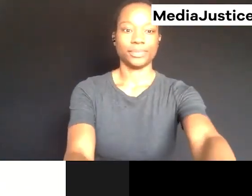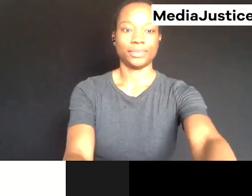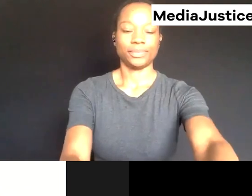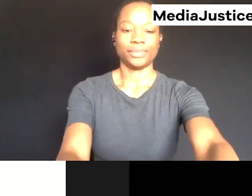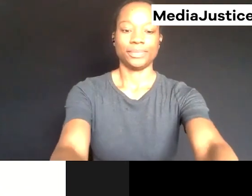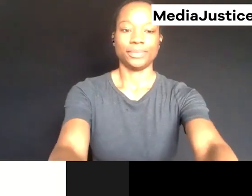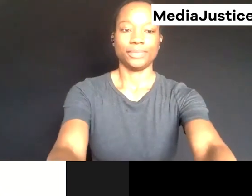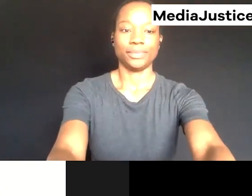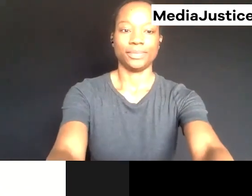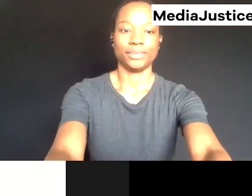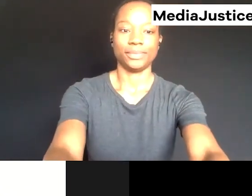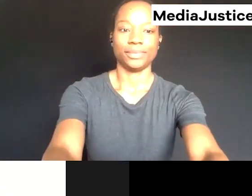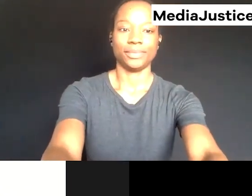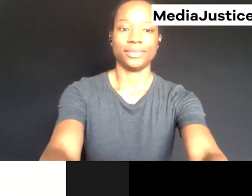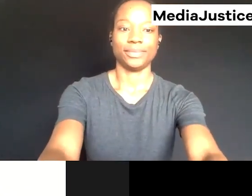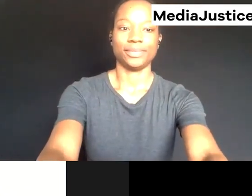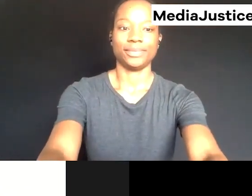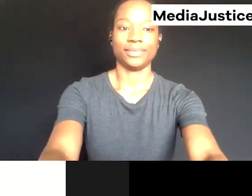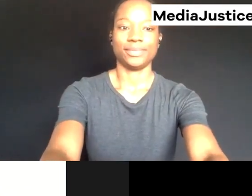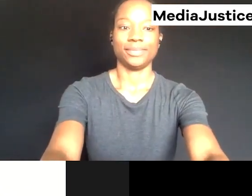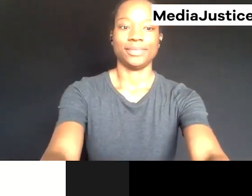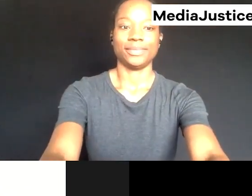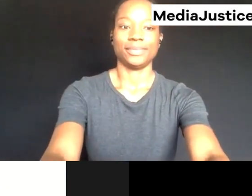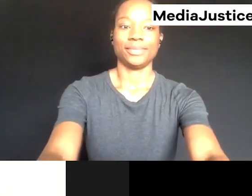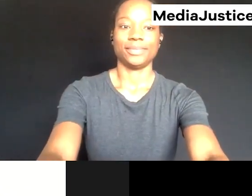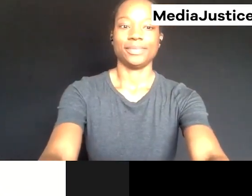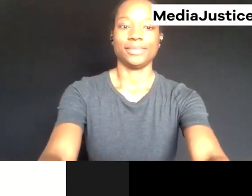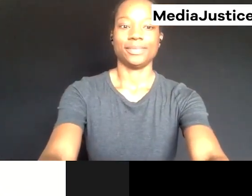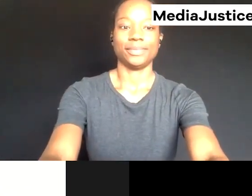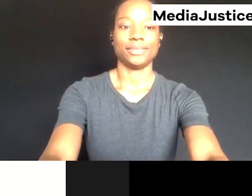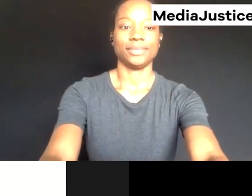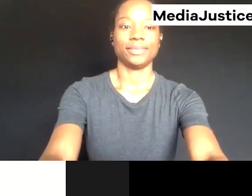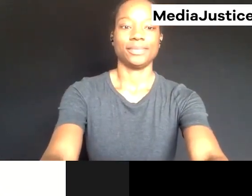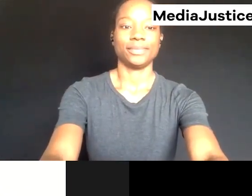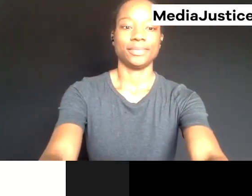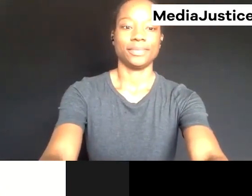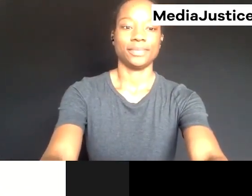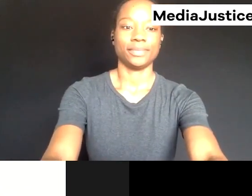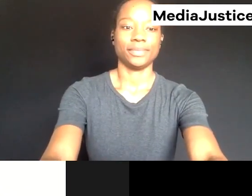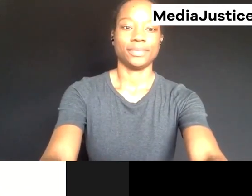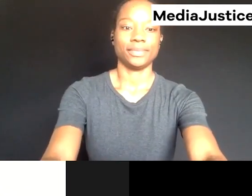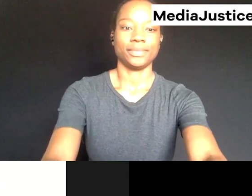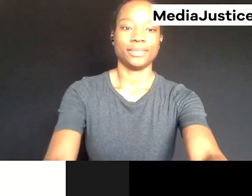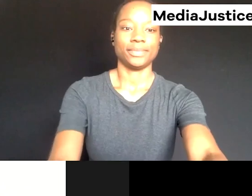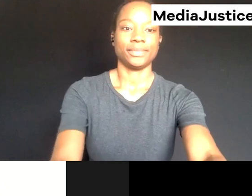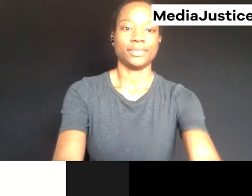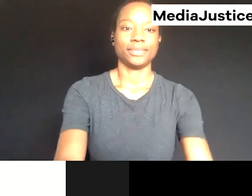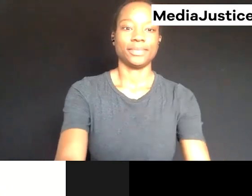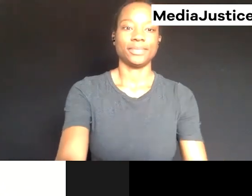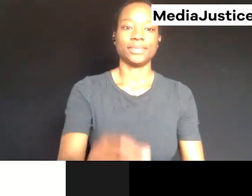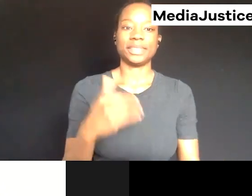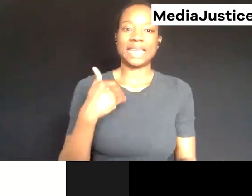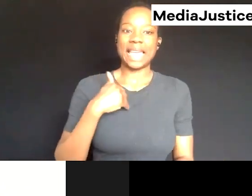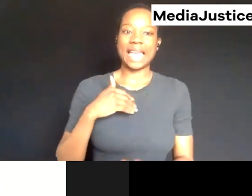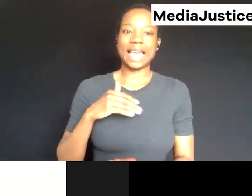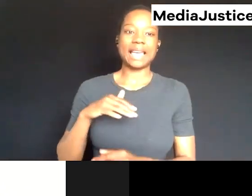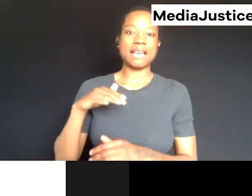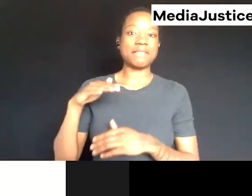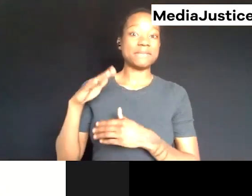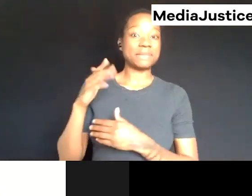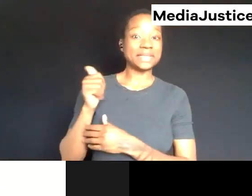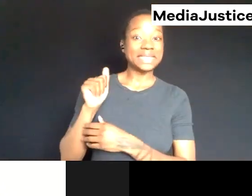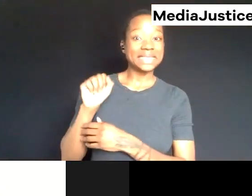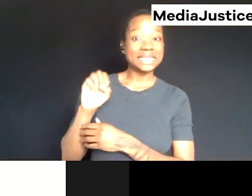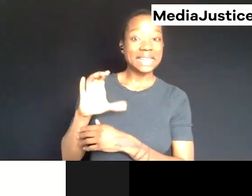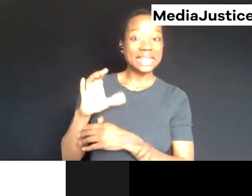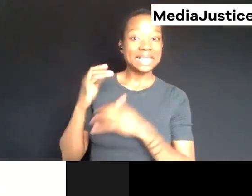And we've got less than 10 seconds here, and we'll see the answers popping up. Here we go.